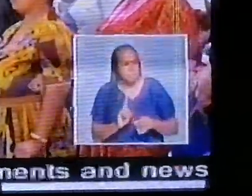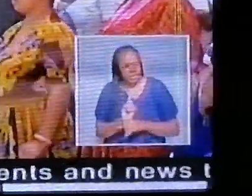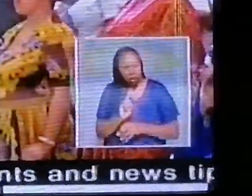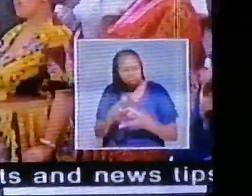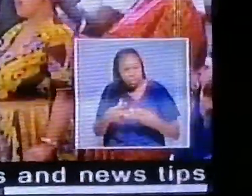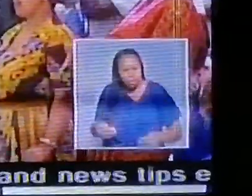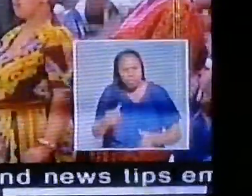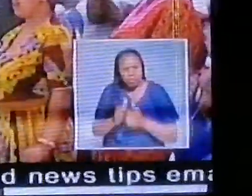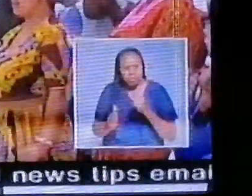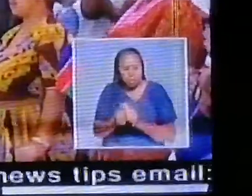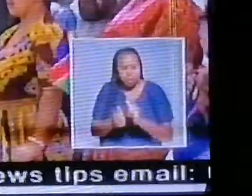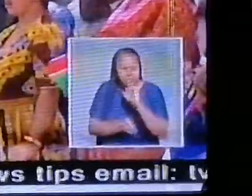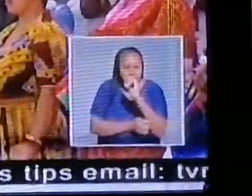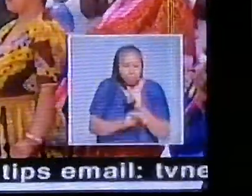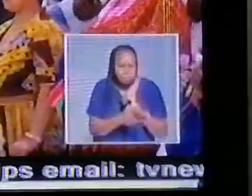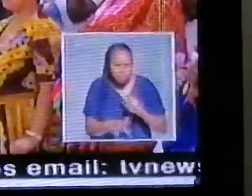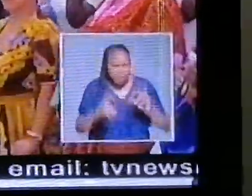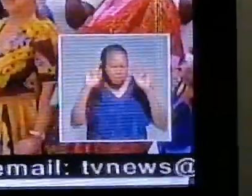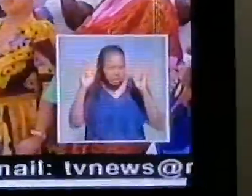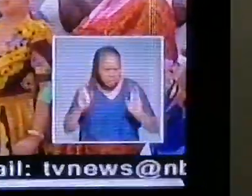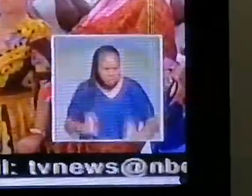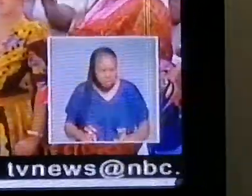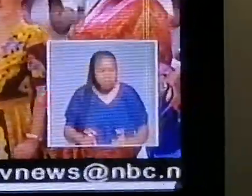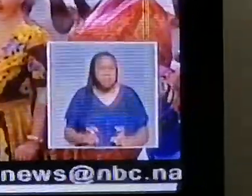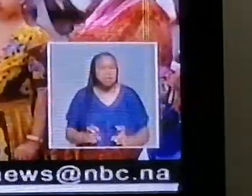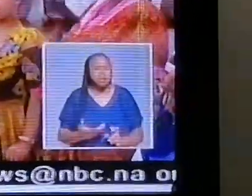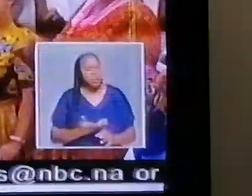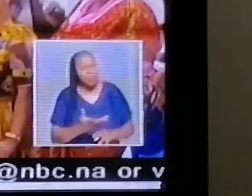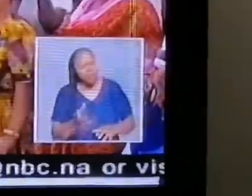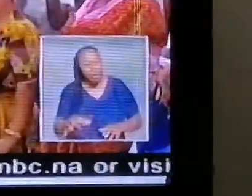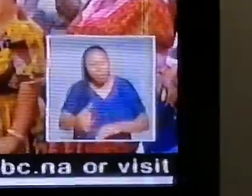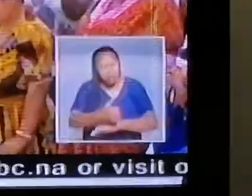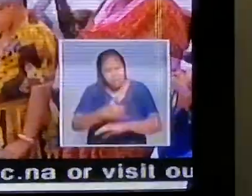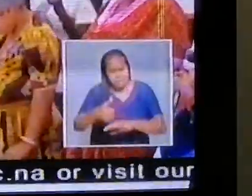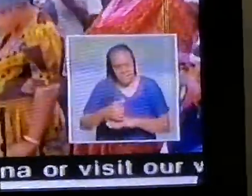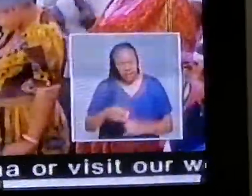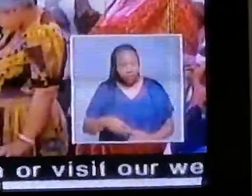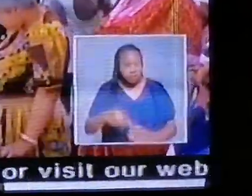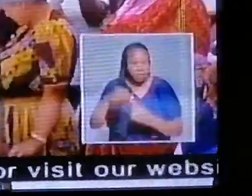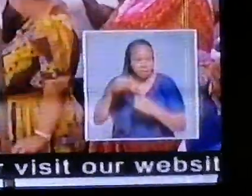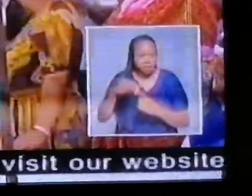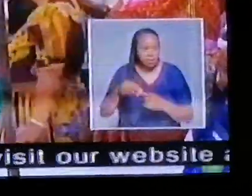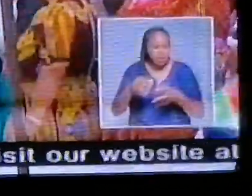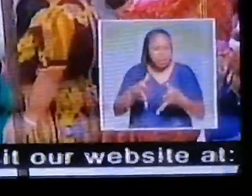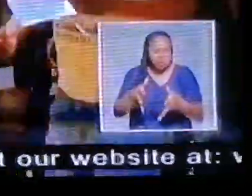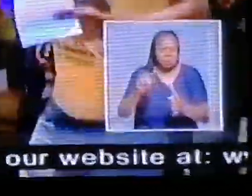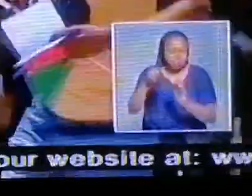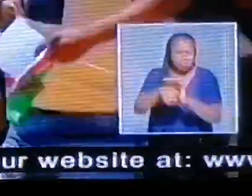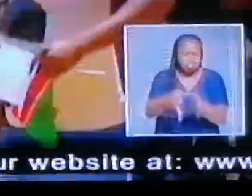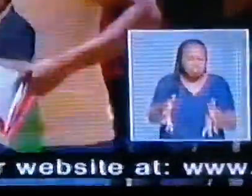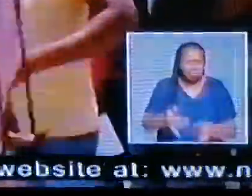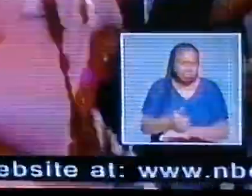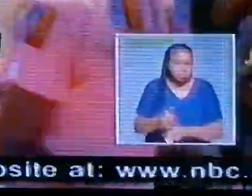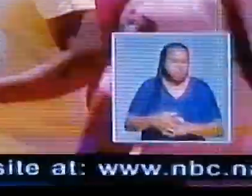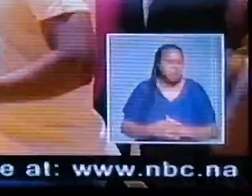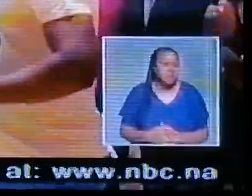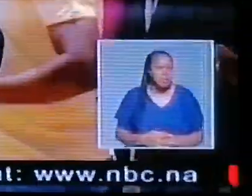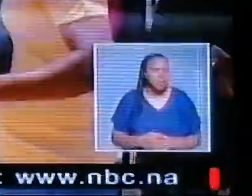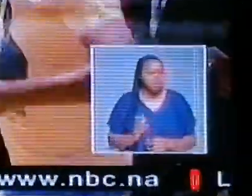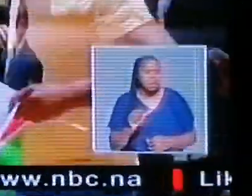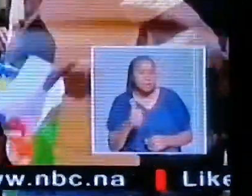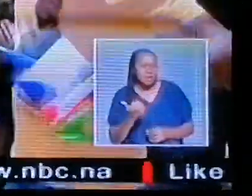sanitation, water and electricity deficit in all settlements, especially in remote areas. His other